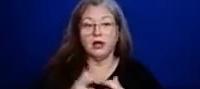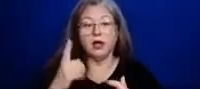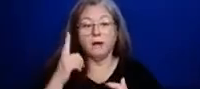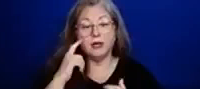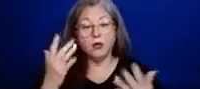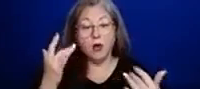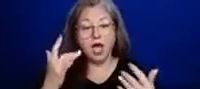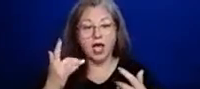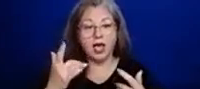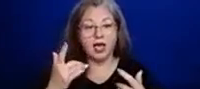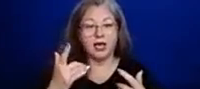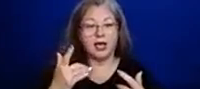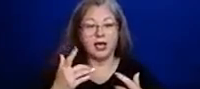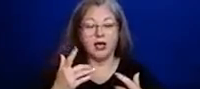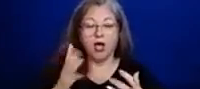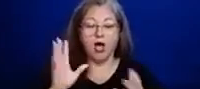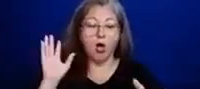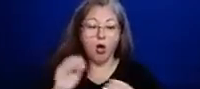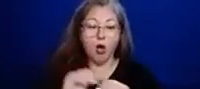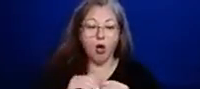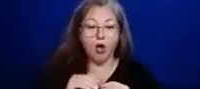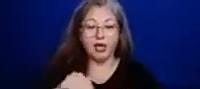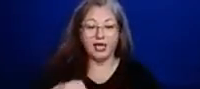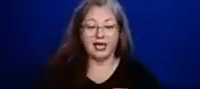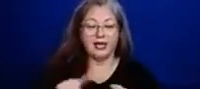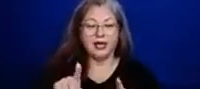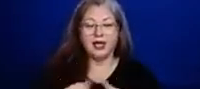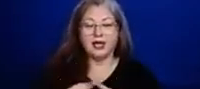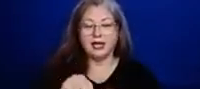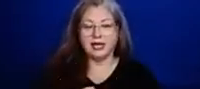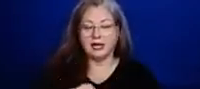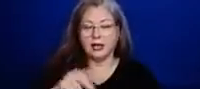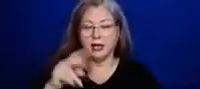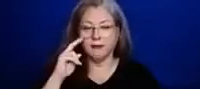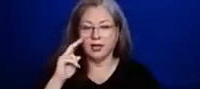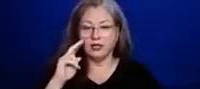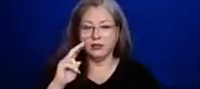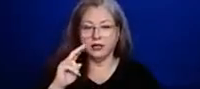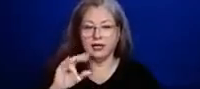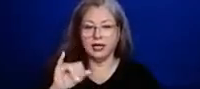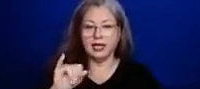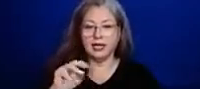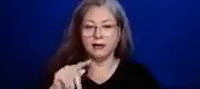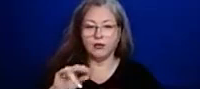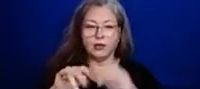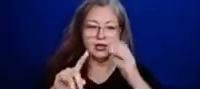Because plus all that, we have in Mexico